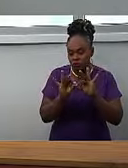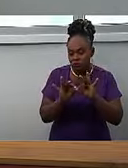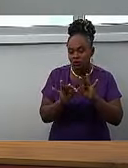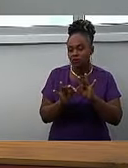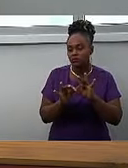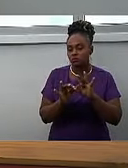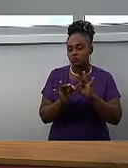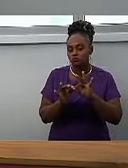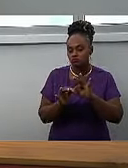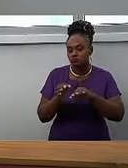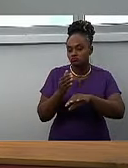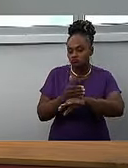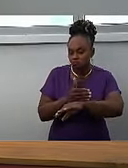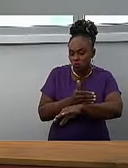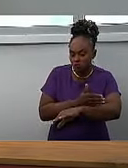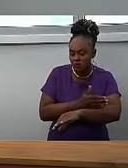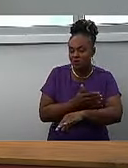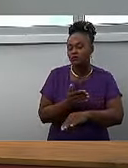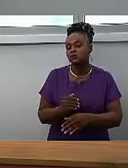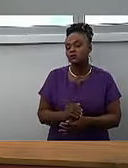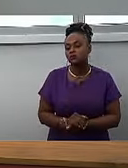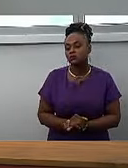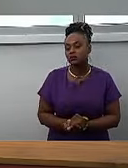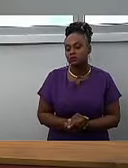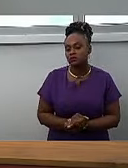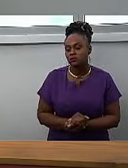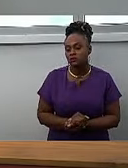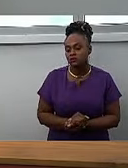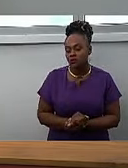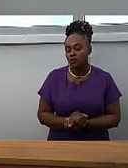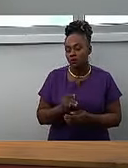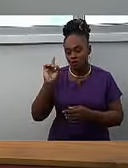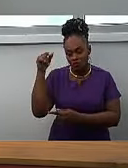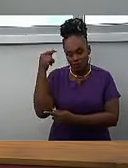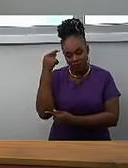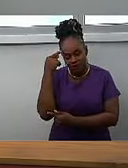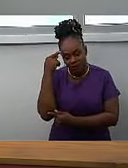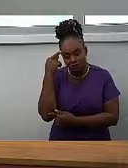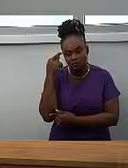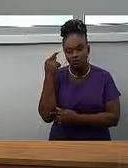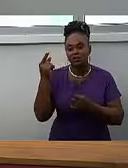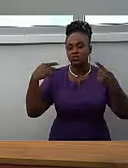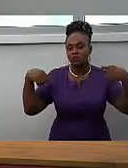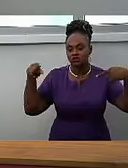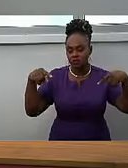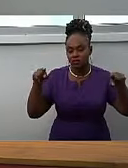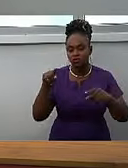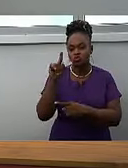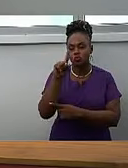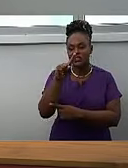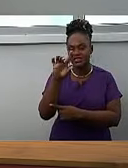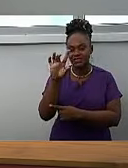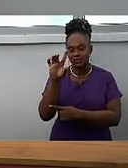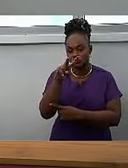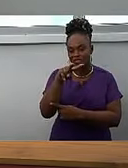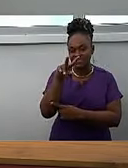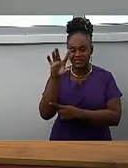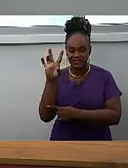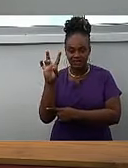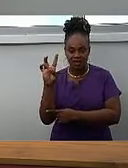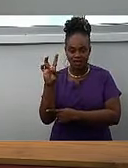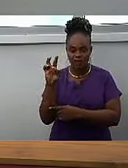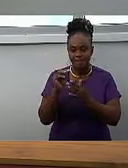regard thus far. My government successfully mobilized $27 million from the World Bank for our